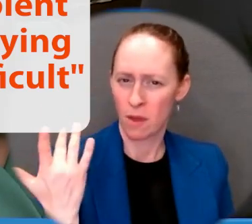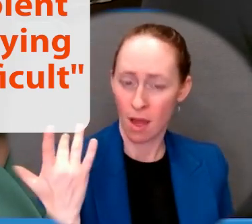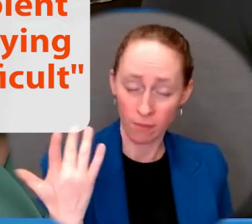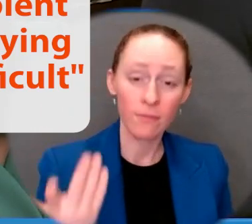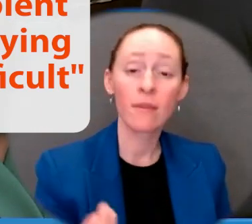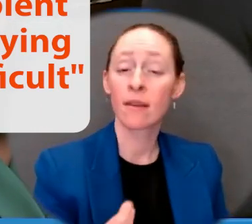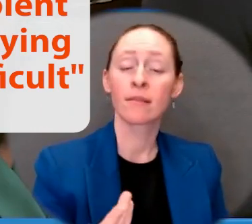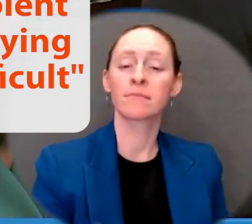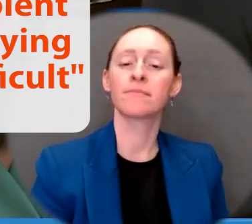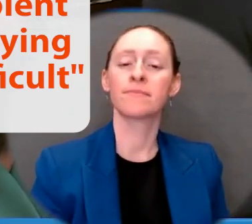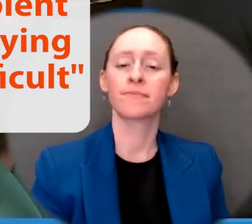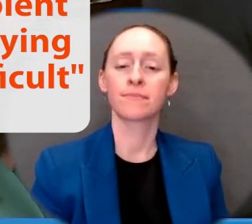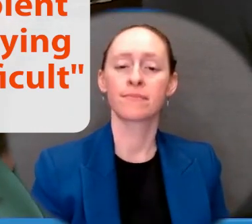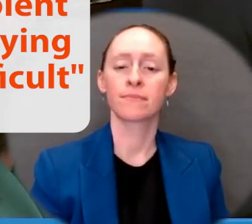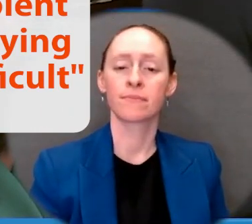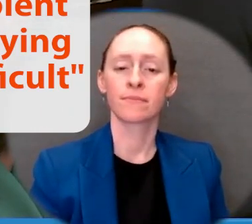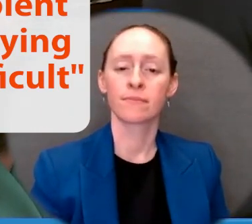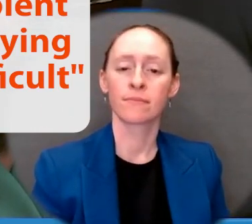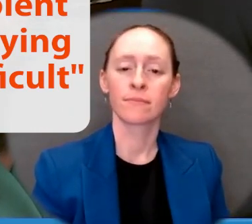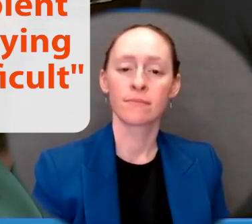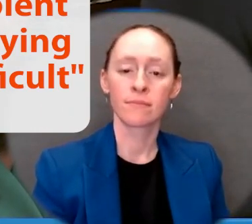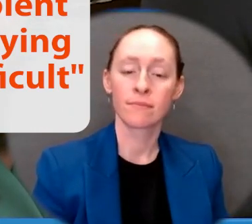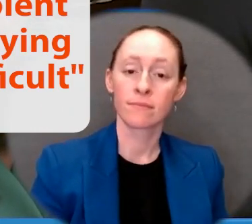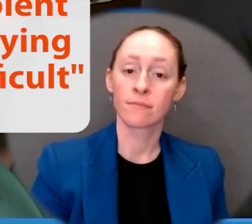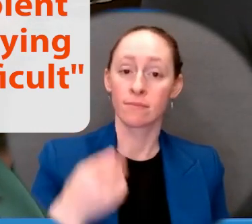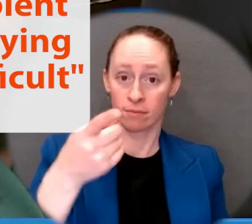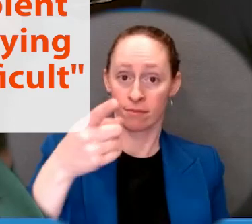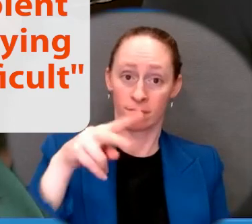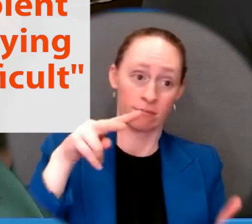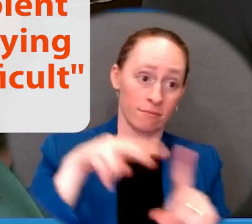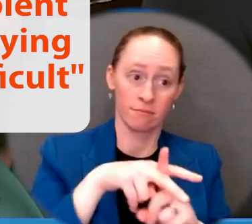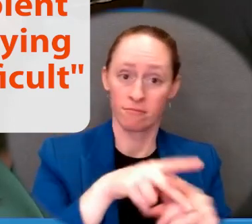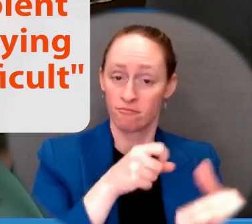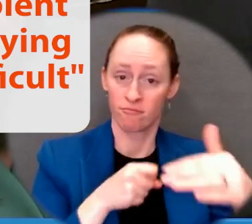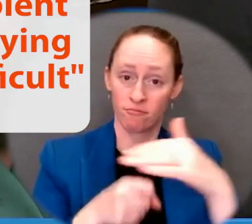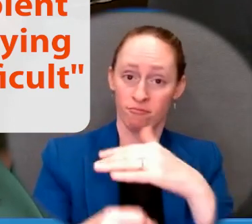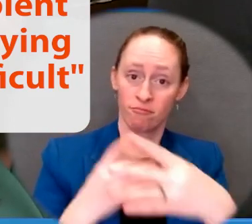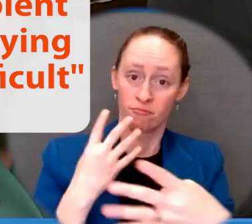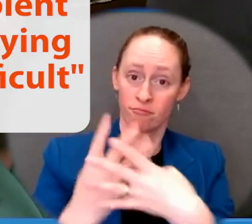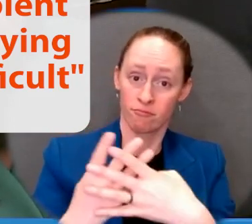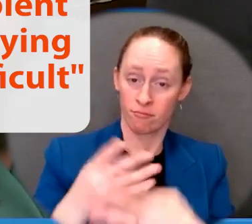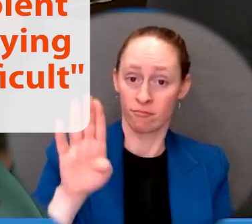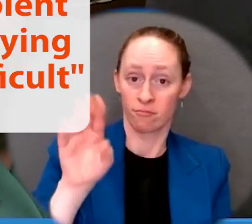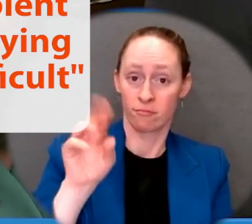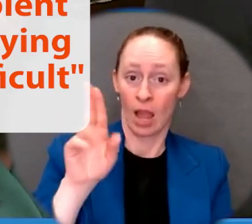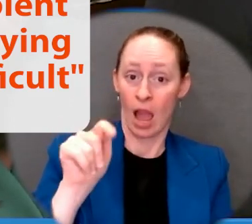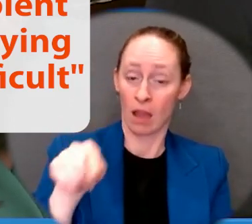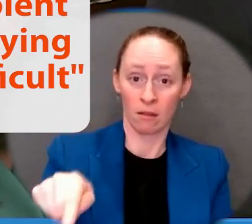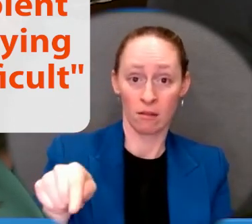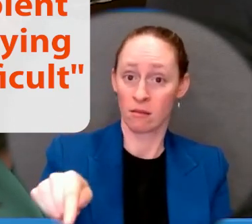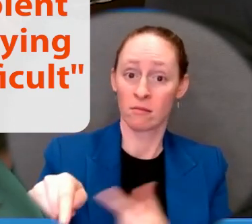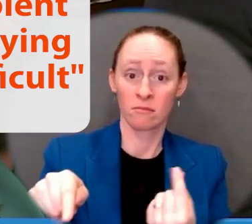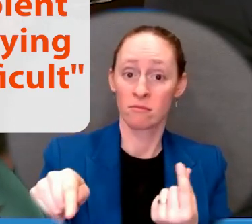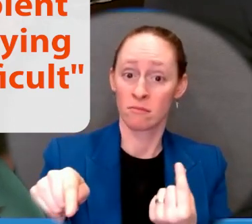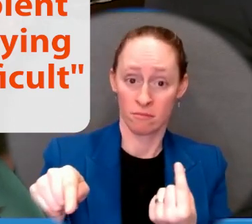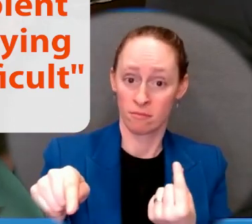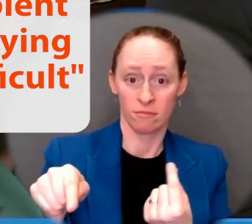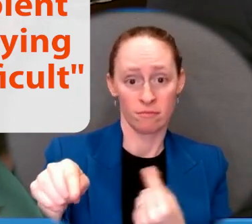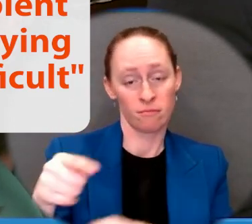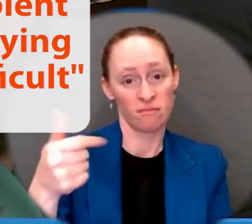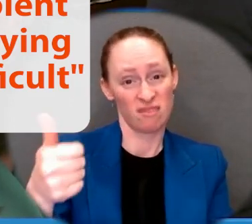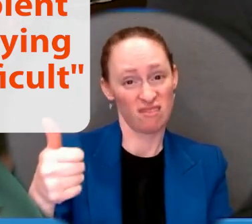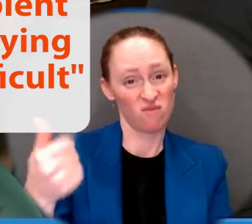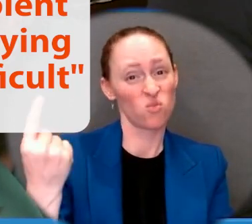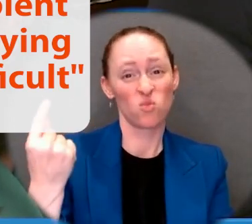York, said that this was someone who had conspired to sell AK-47s that he knew would have been used